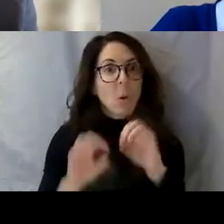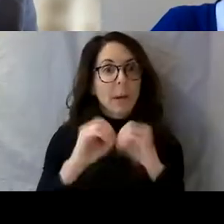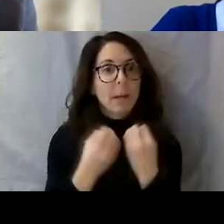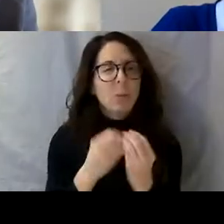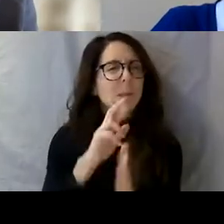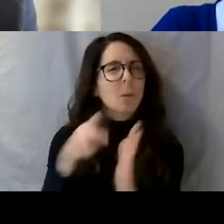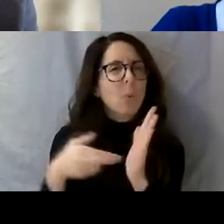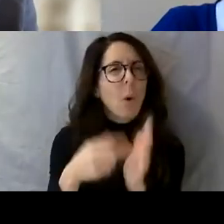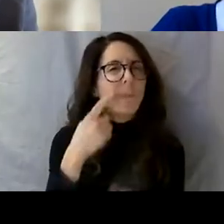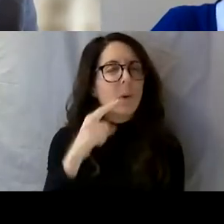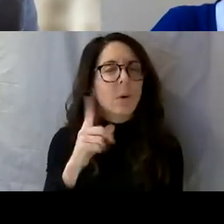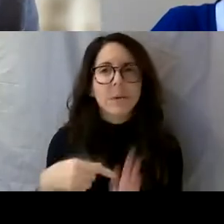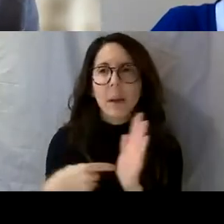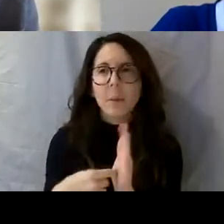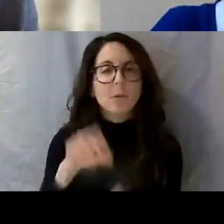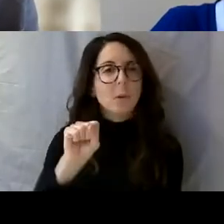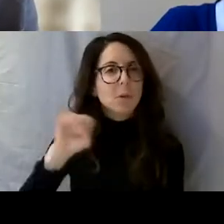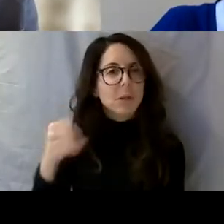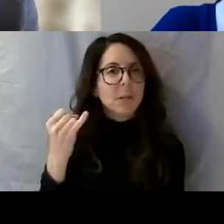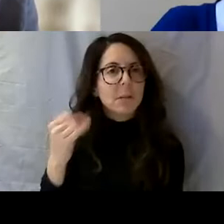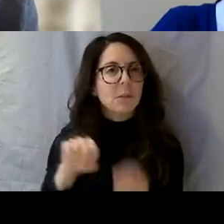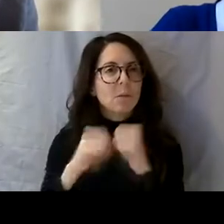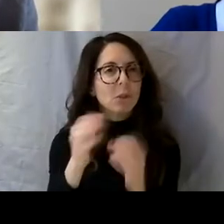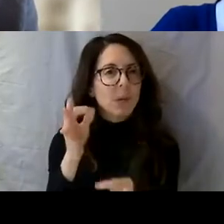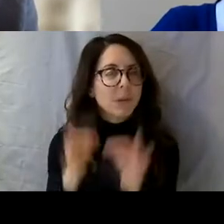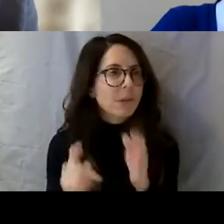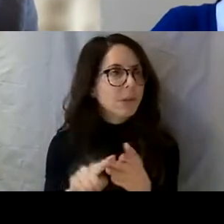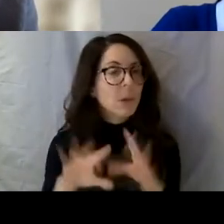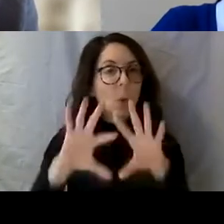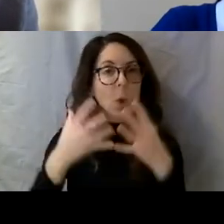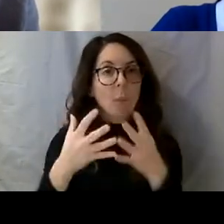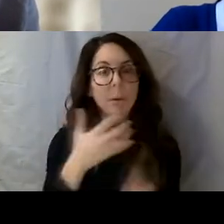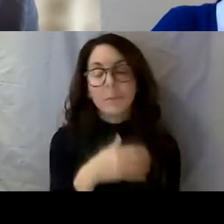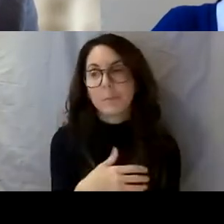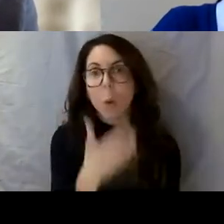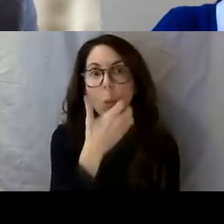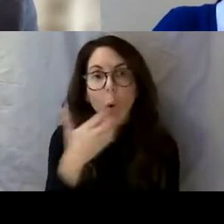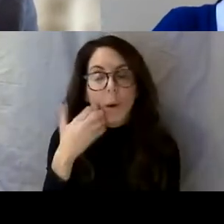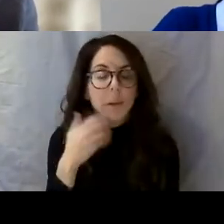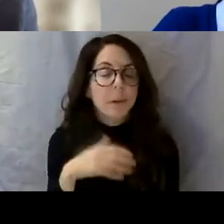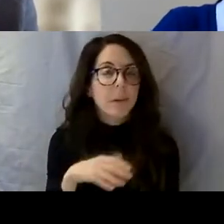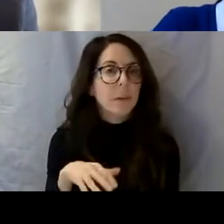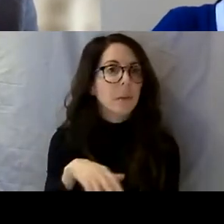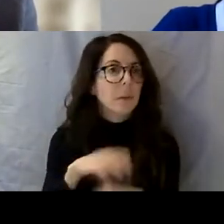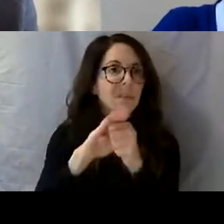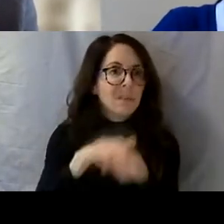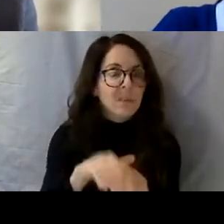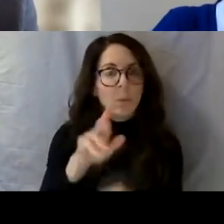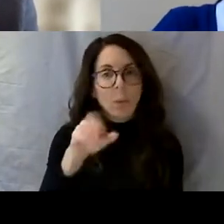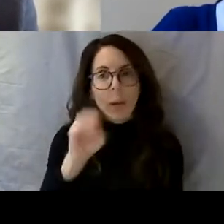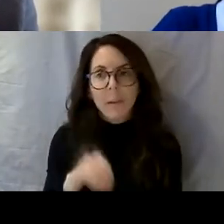to social justice, to global warming, anti-racism, poverty, which